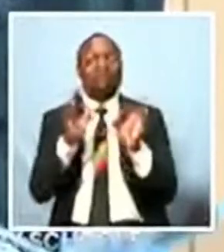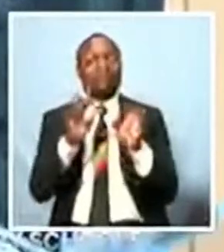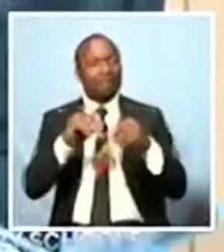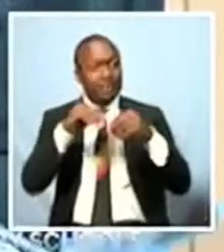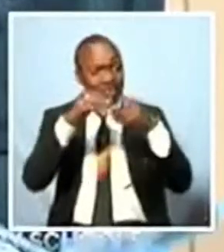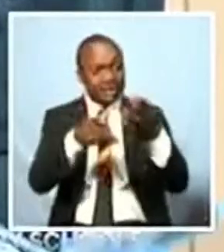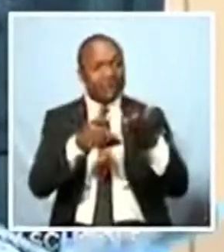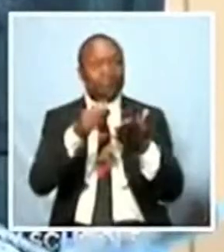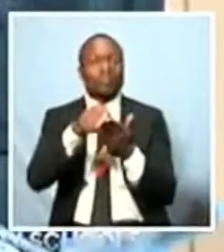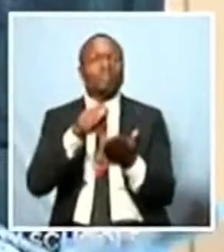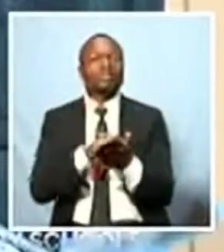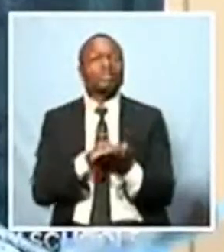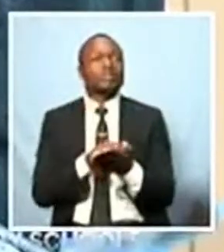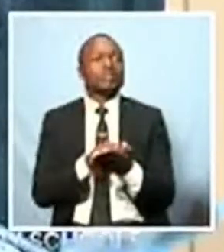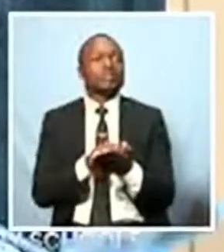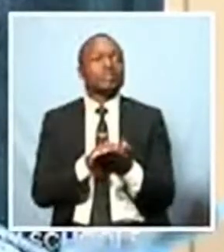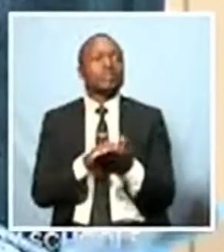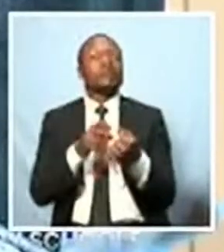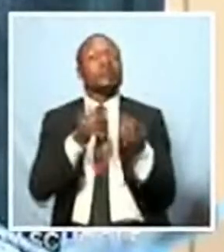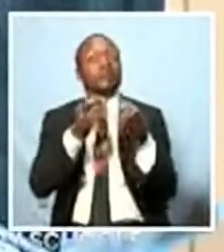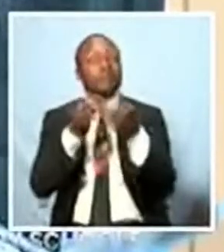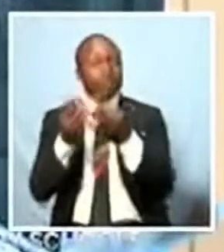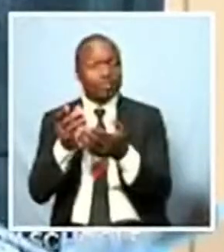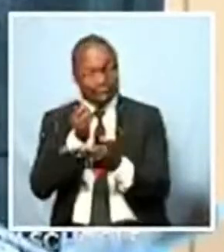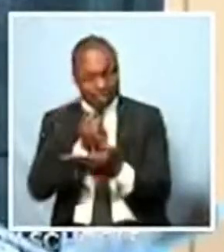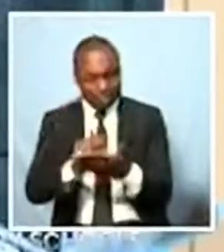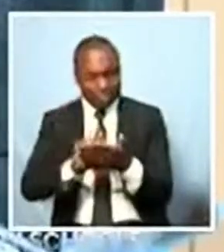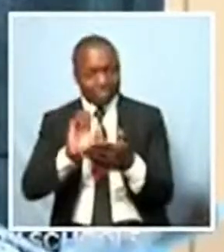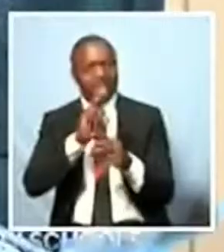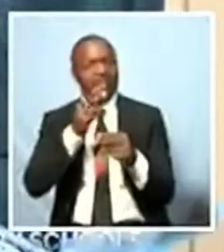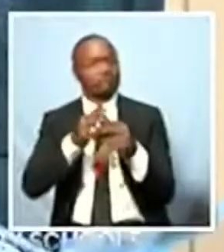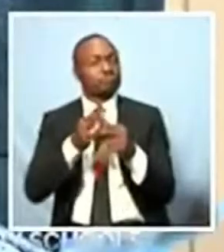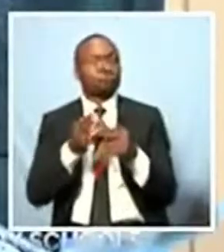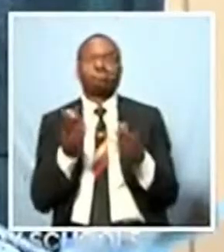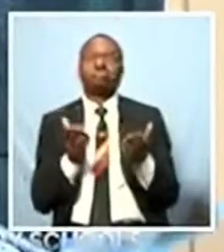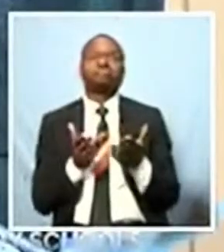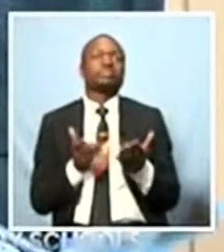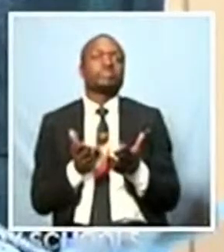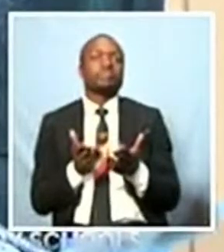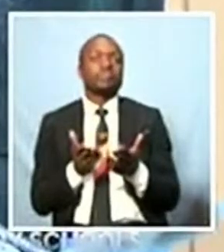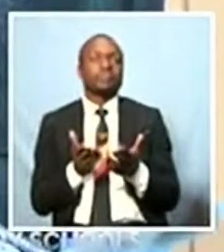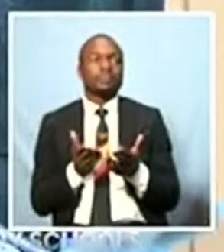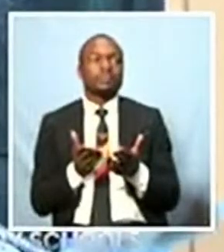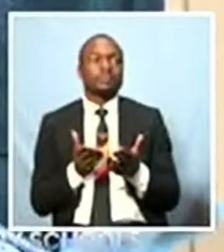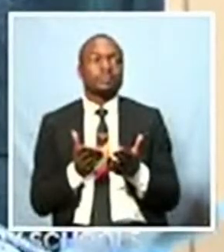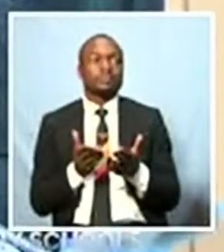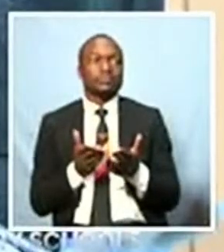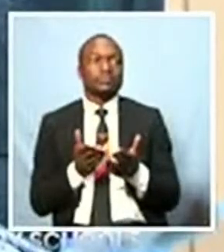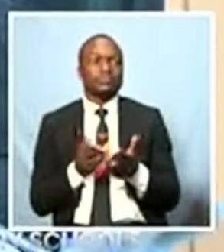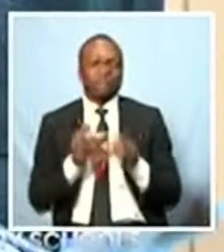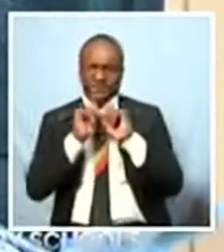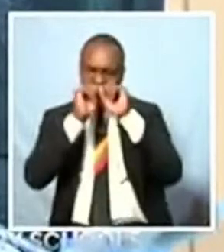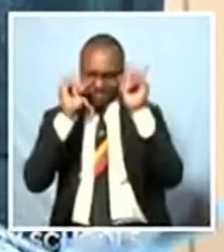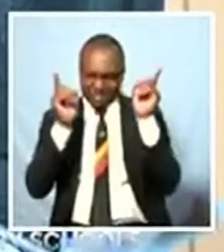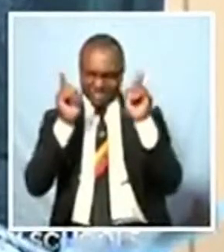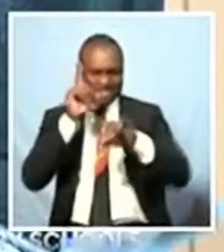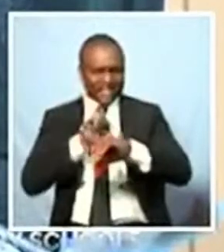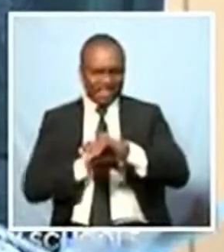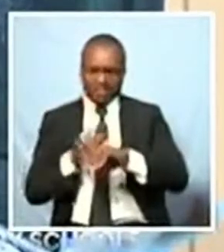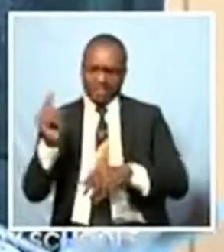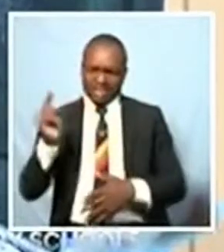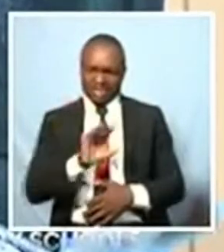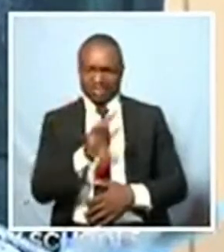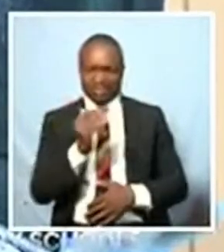them a test. A lot of them couldn't even write their names. That was the best shock when I came back to the